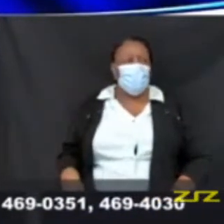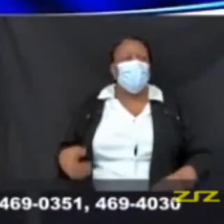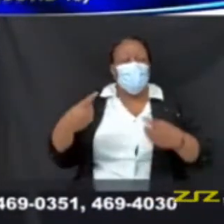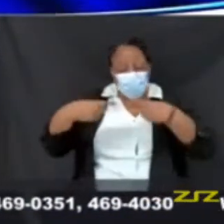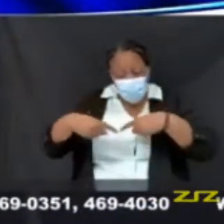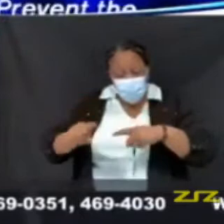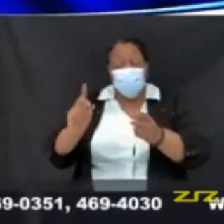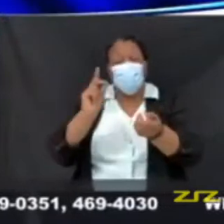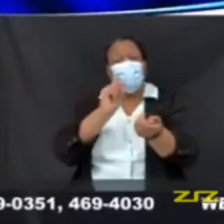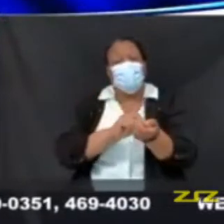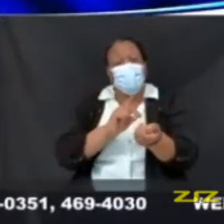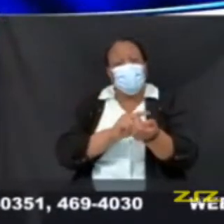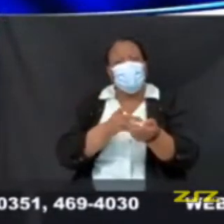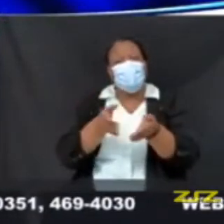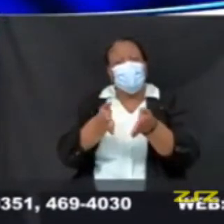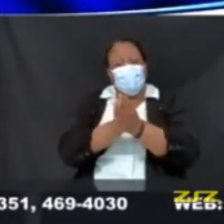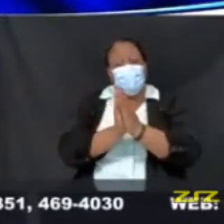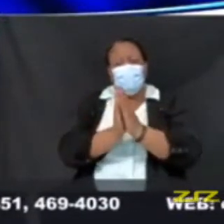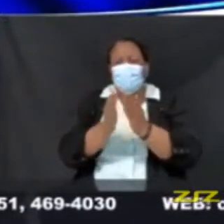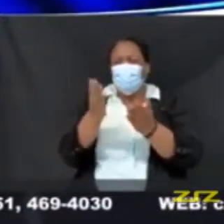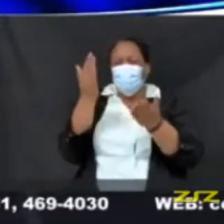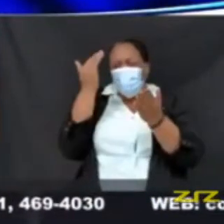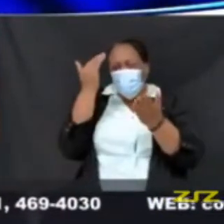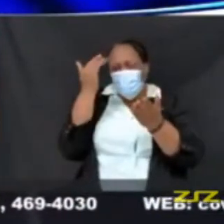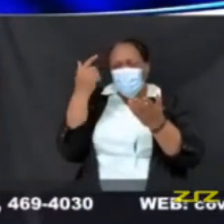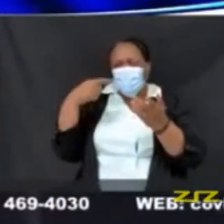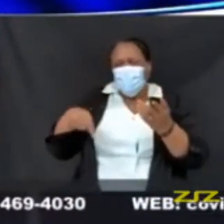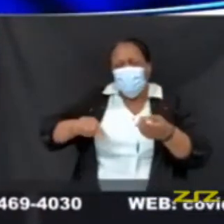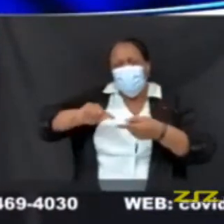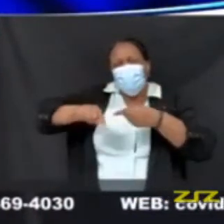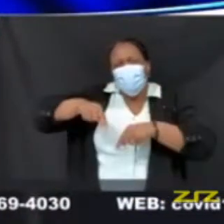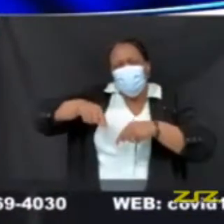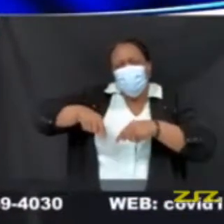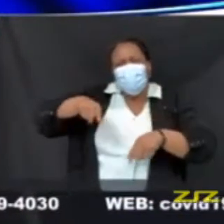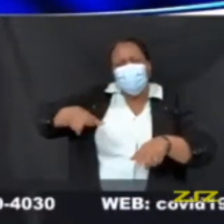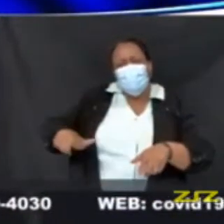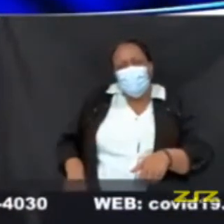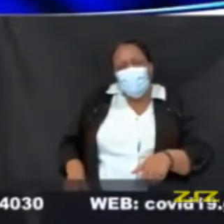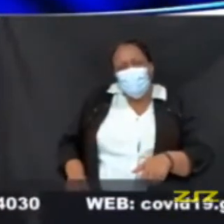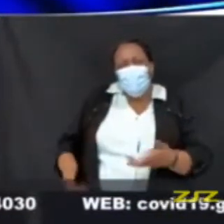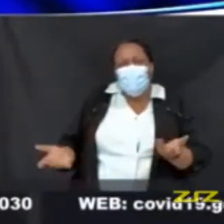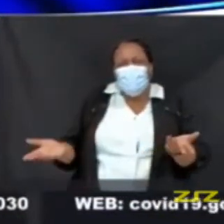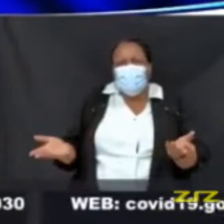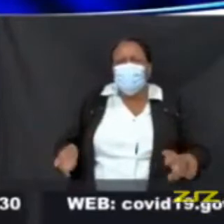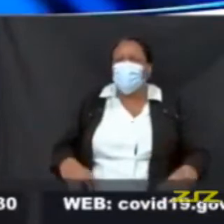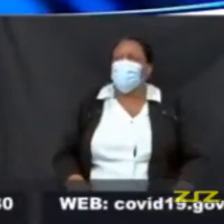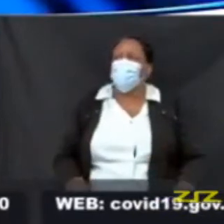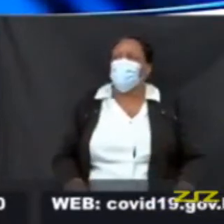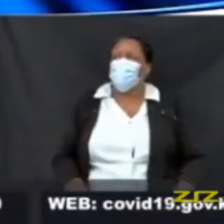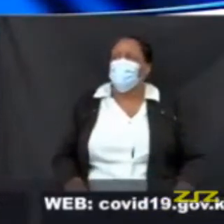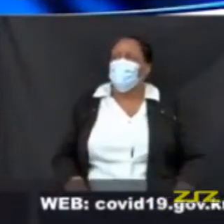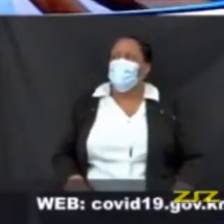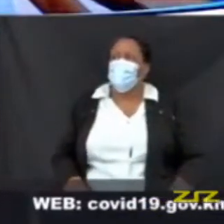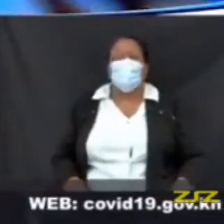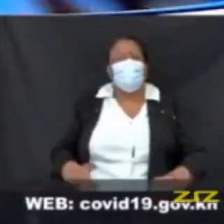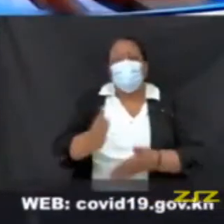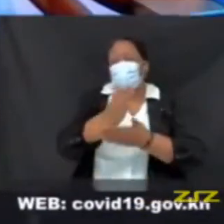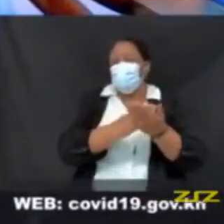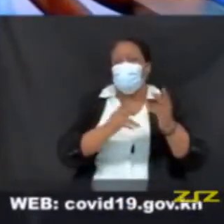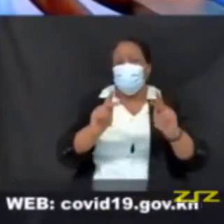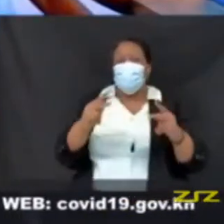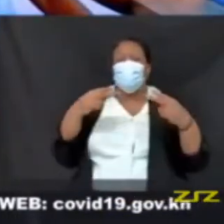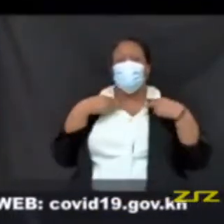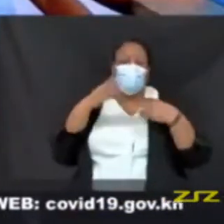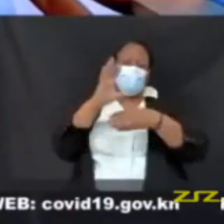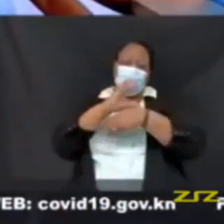be signs or symptoms that they can have that might suggest that they have blood clots. There are some persons who have certain cancers, prostate